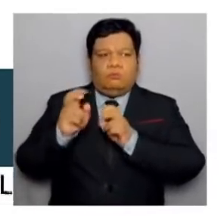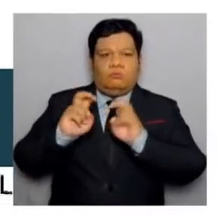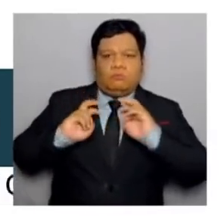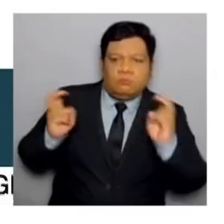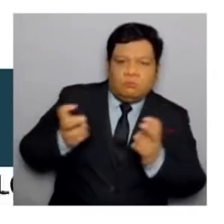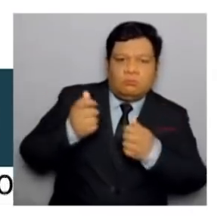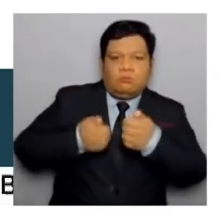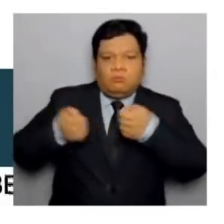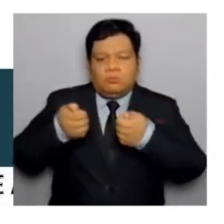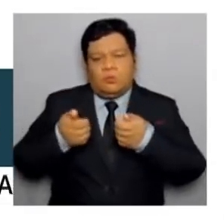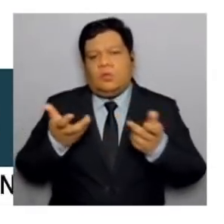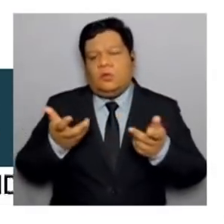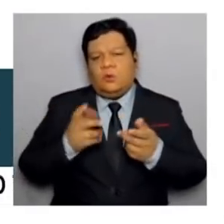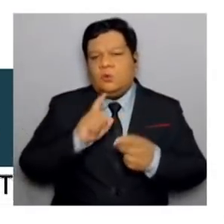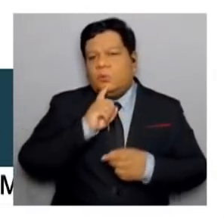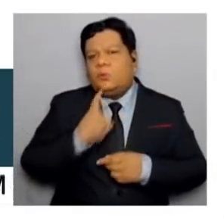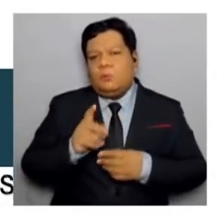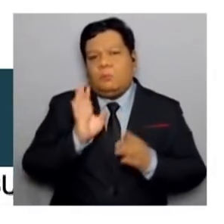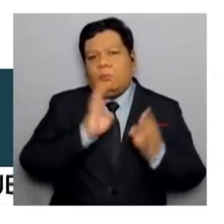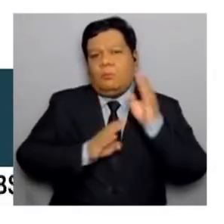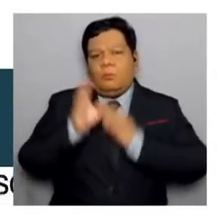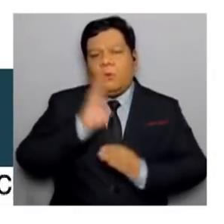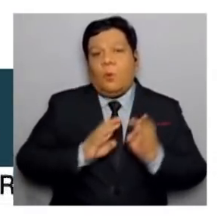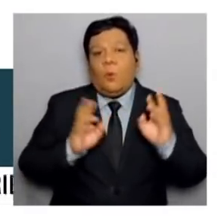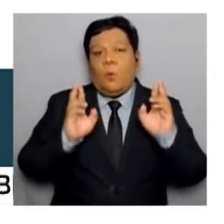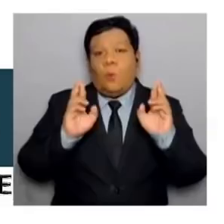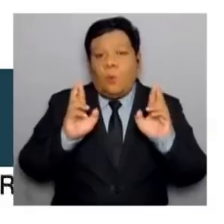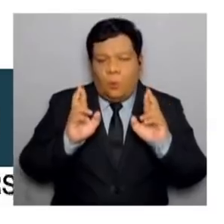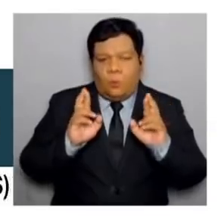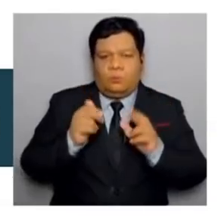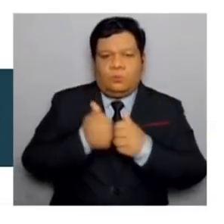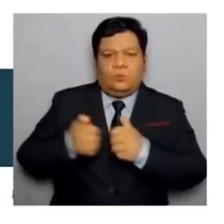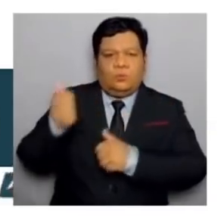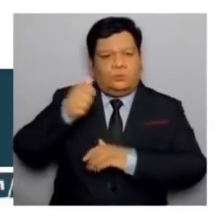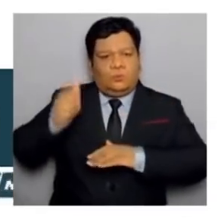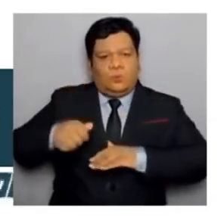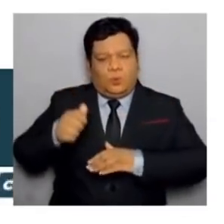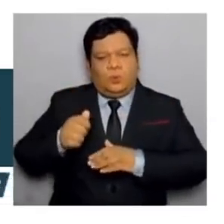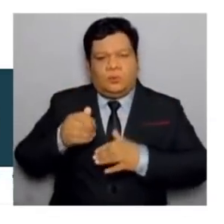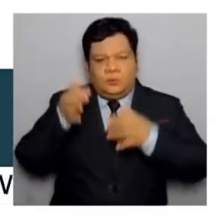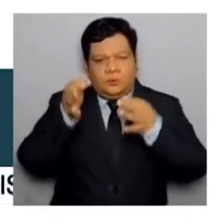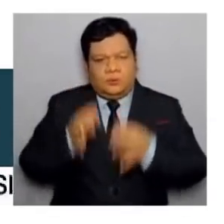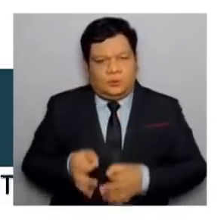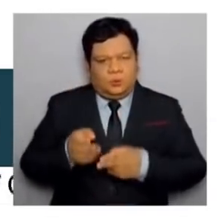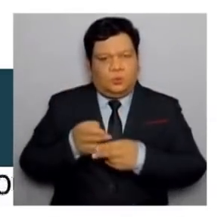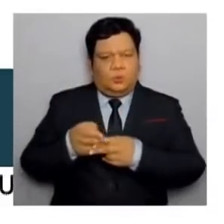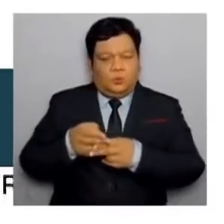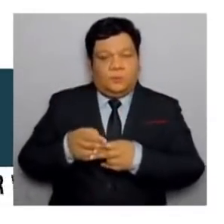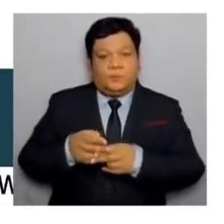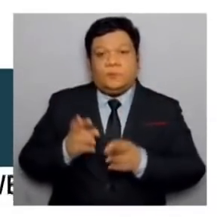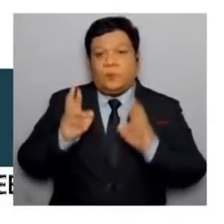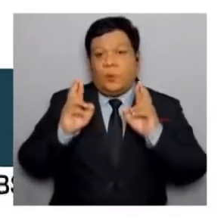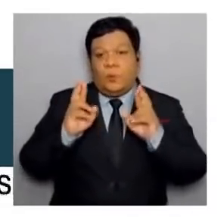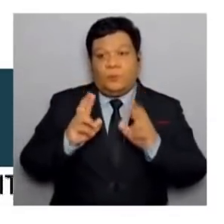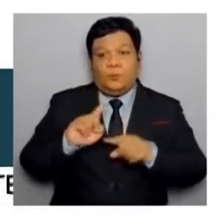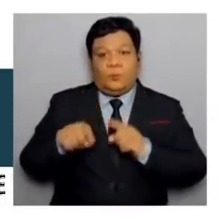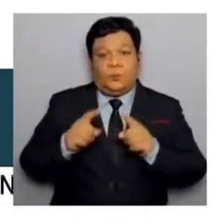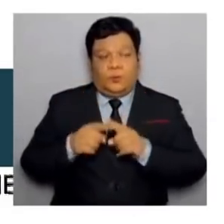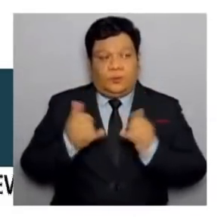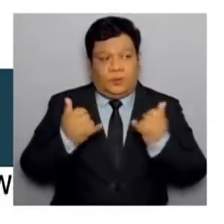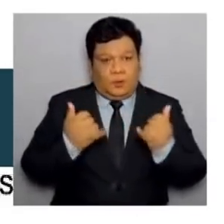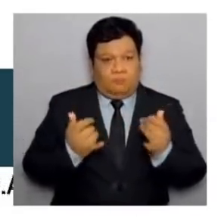will be a lingering issue na hopefully sana po ma-decide din ng Korte Suprema as soon as possible. Hopefully pag-akyat nila ngayon sa Korte